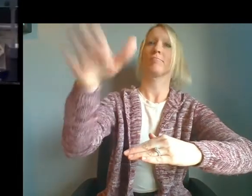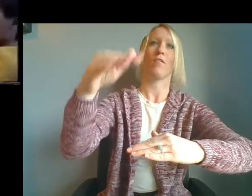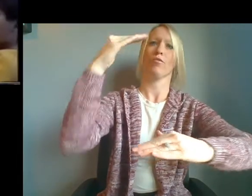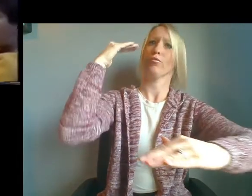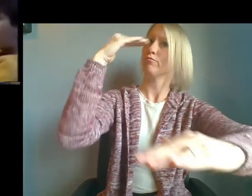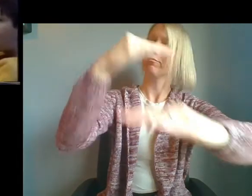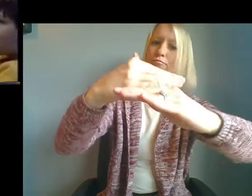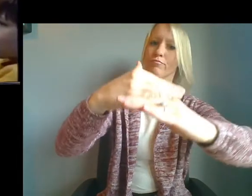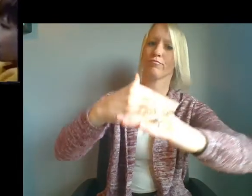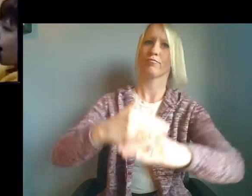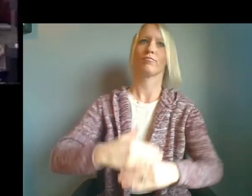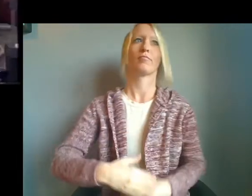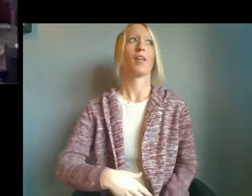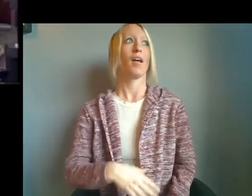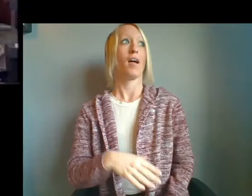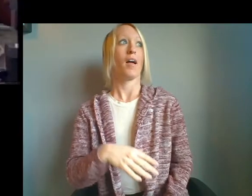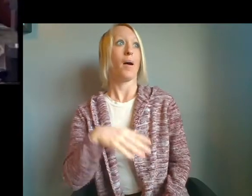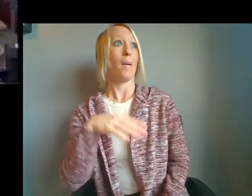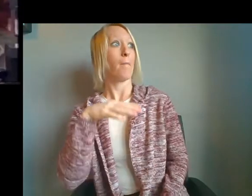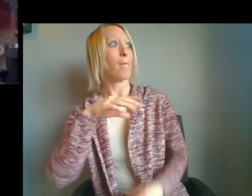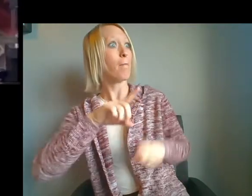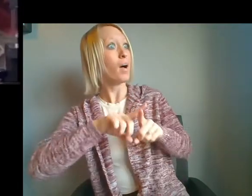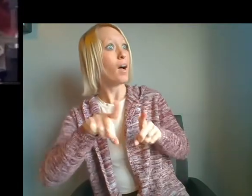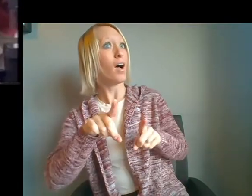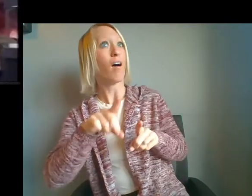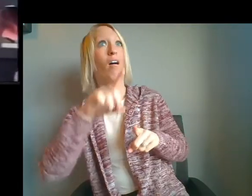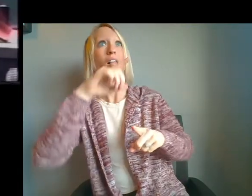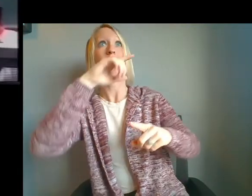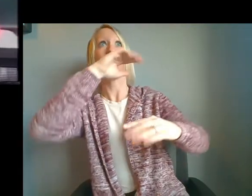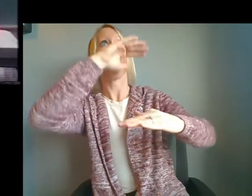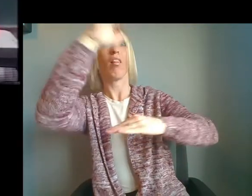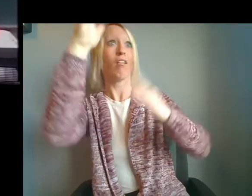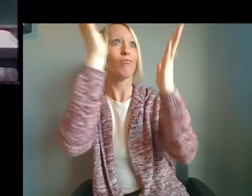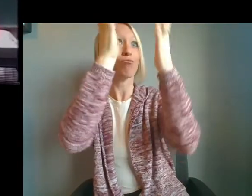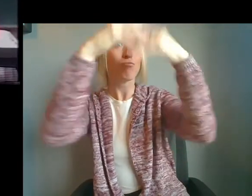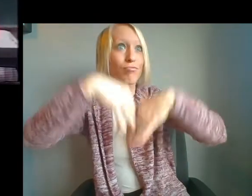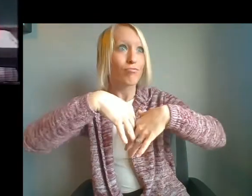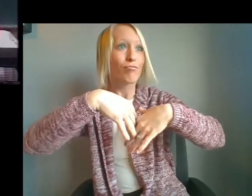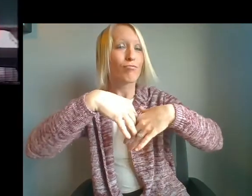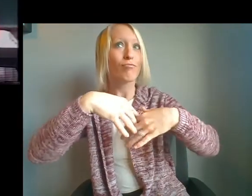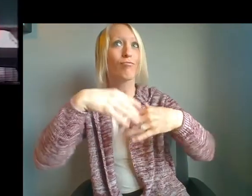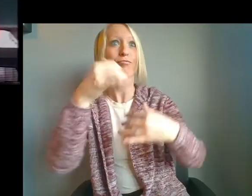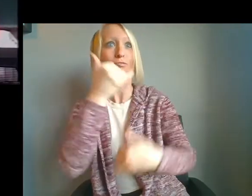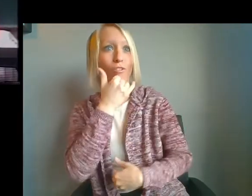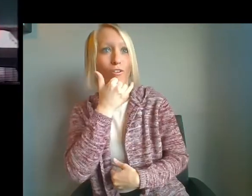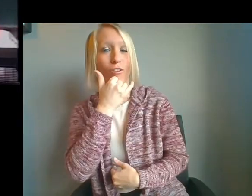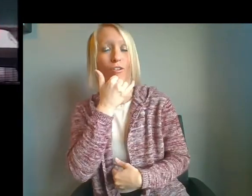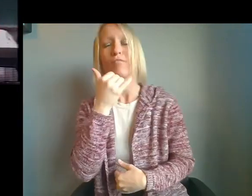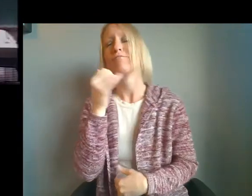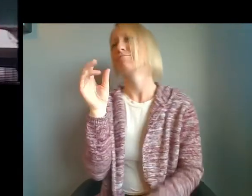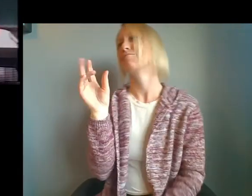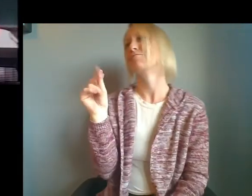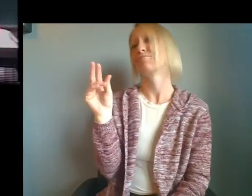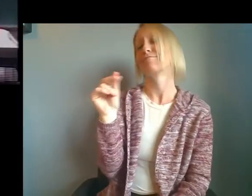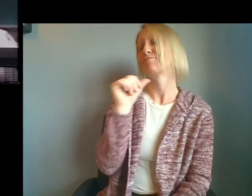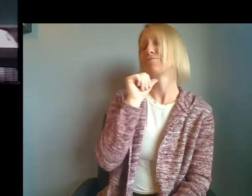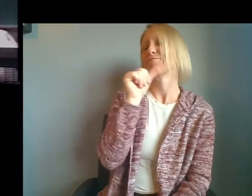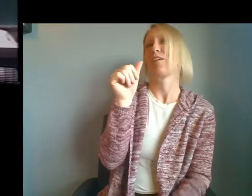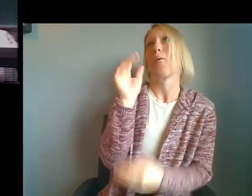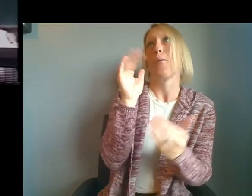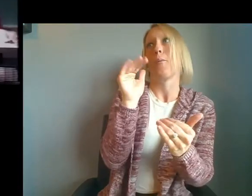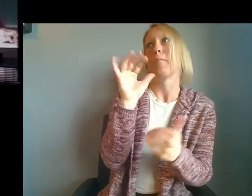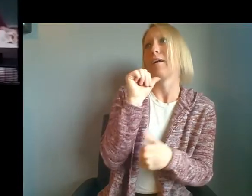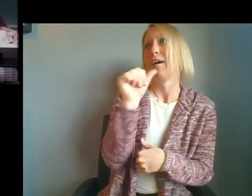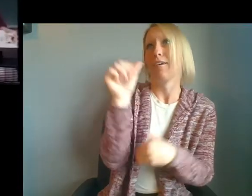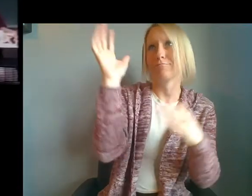If it falls down. We're going to hope it doesn't fall down. Okay, so this is called a parallelogram because we have